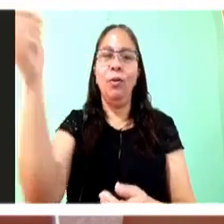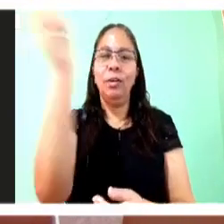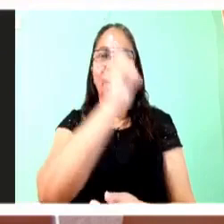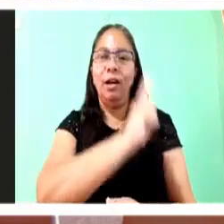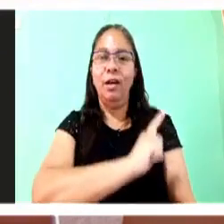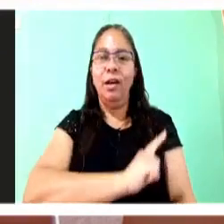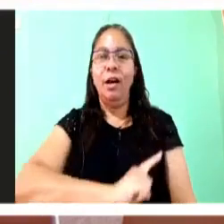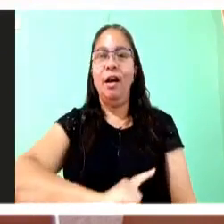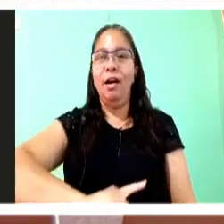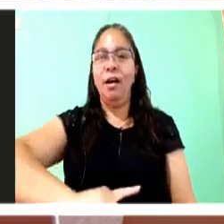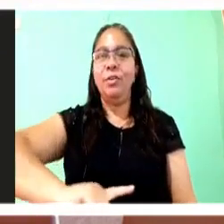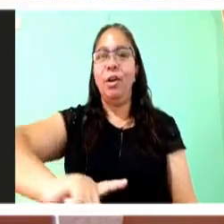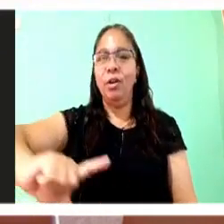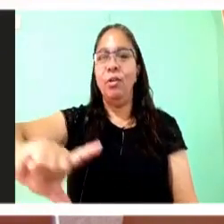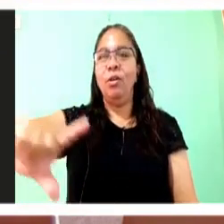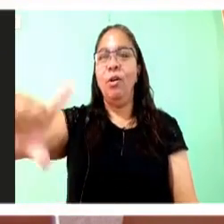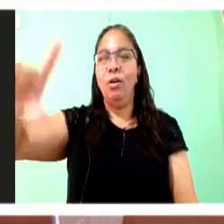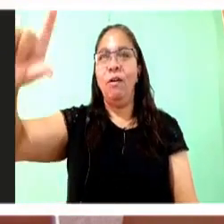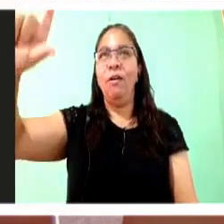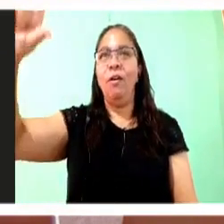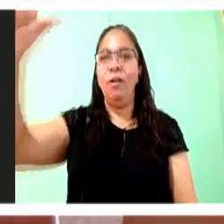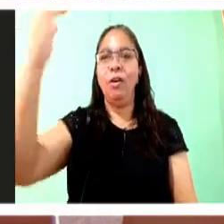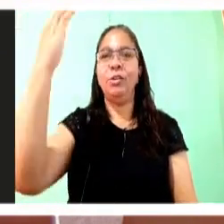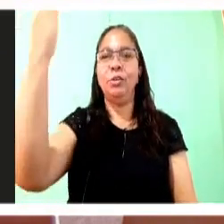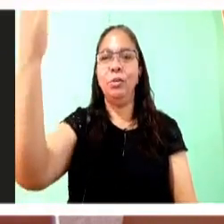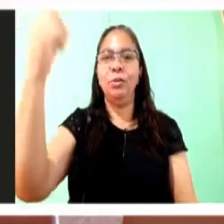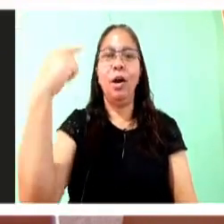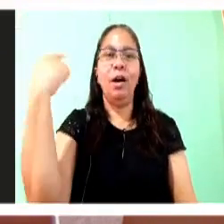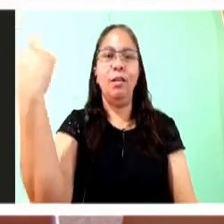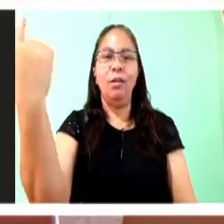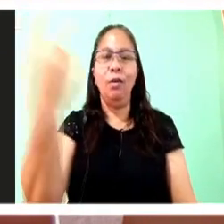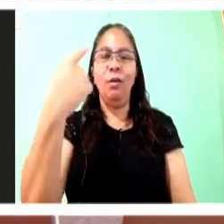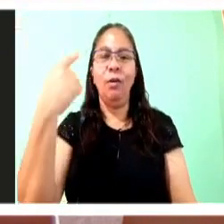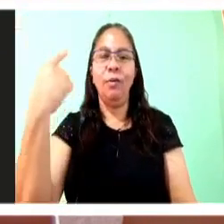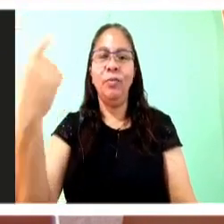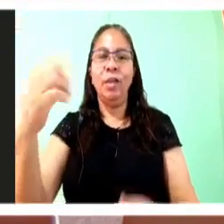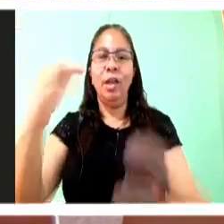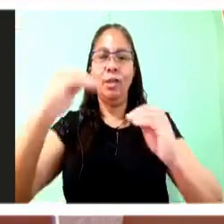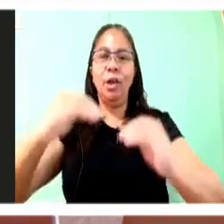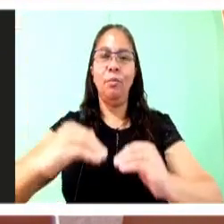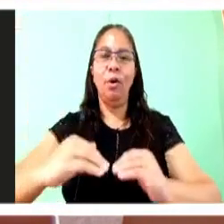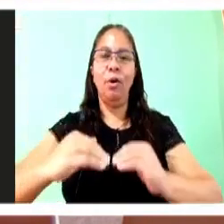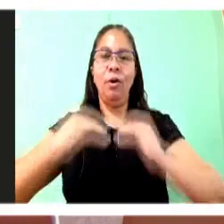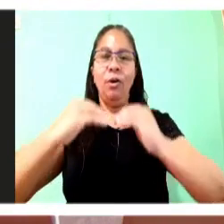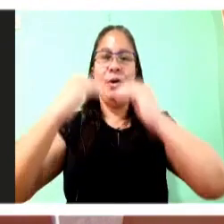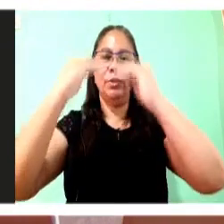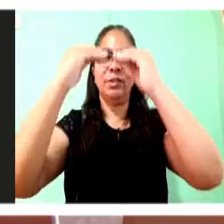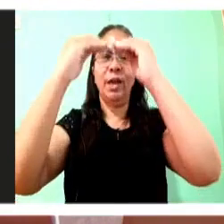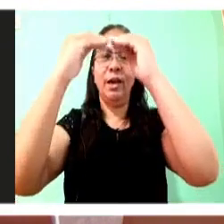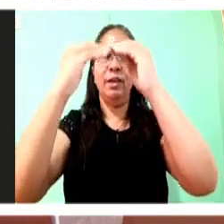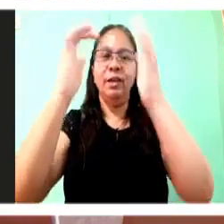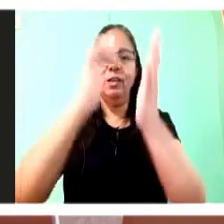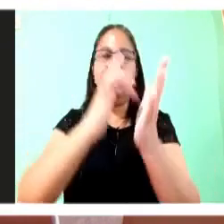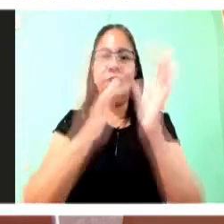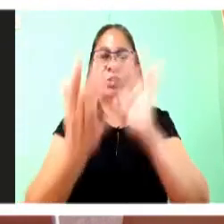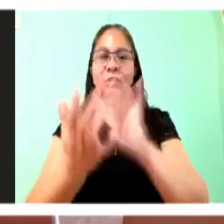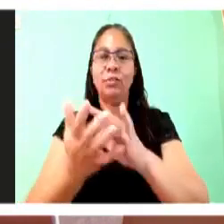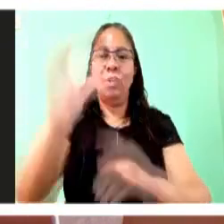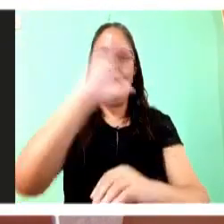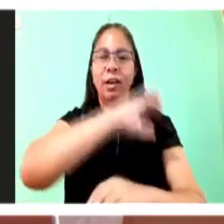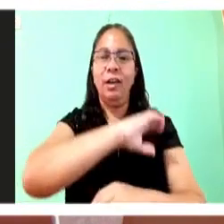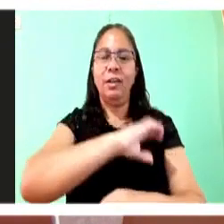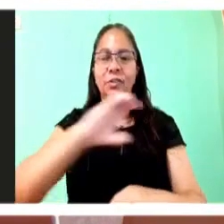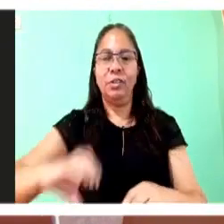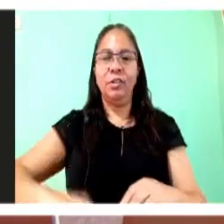alone are the Lord, you alone are the Most High, Jesus